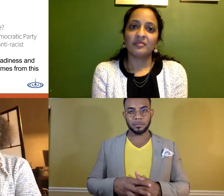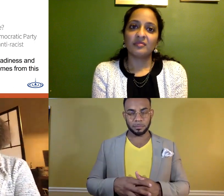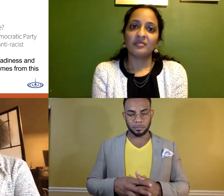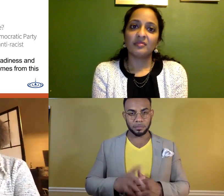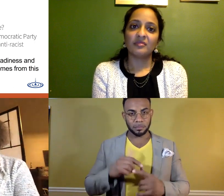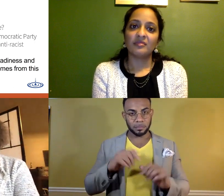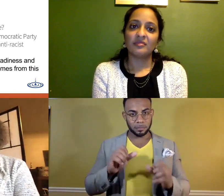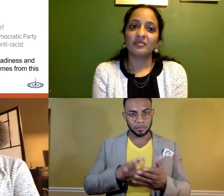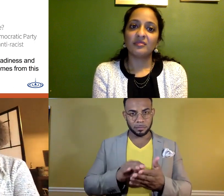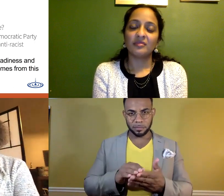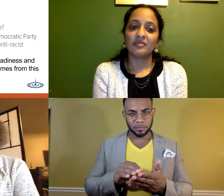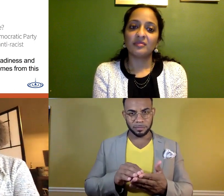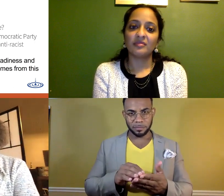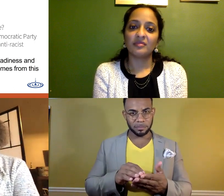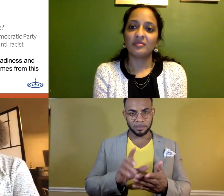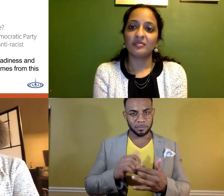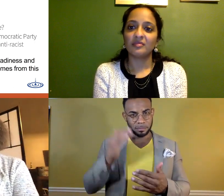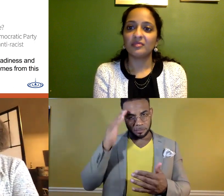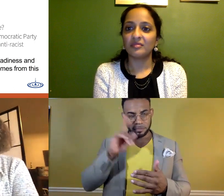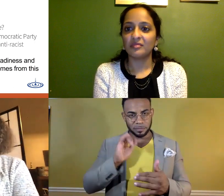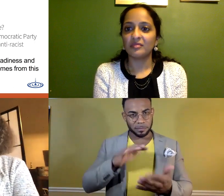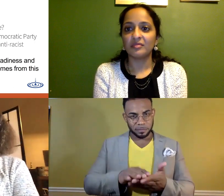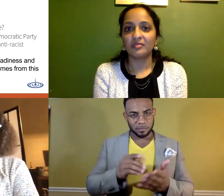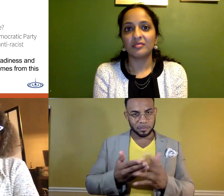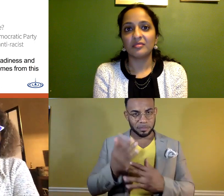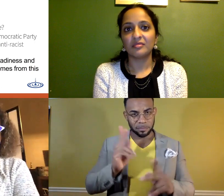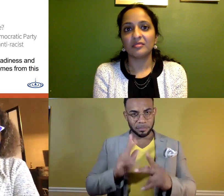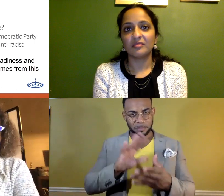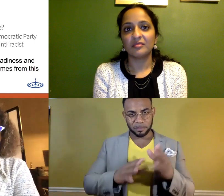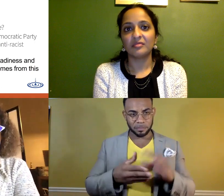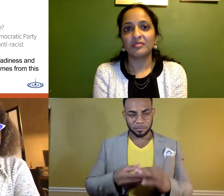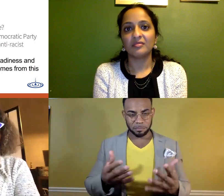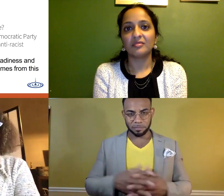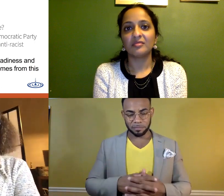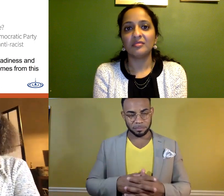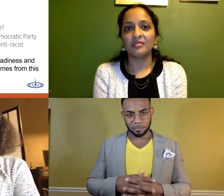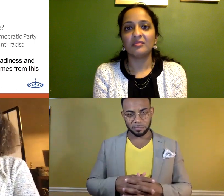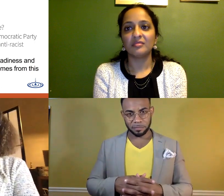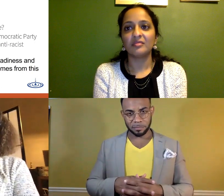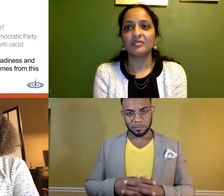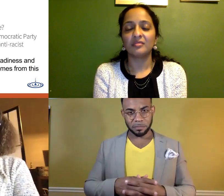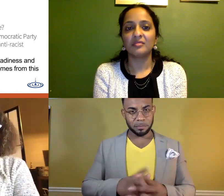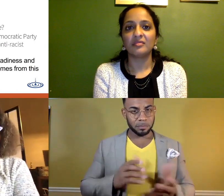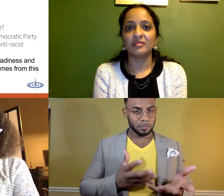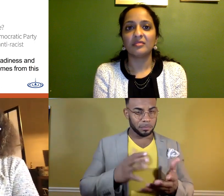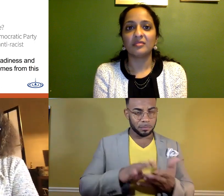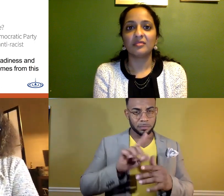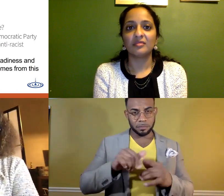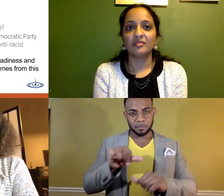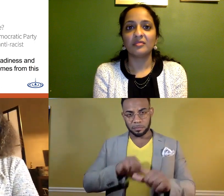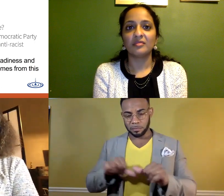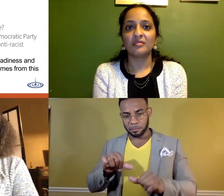when we can learn, what we know is that we learn through people's stories. When we engage and learn about each